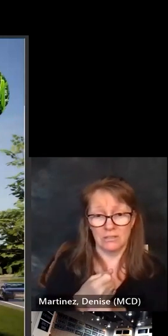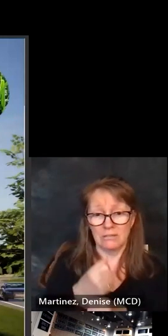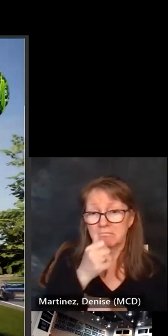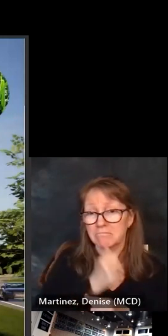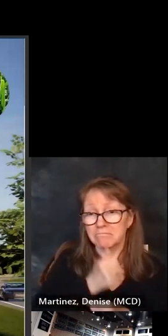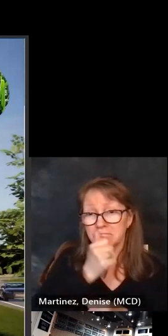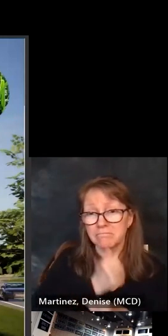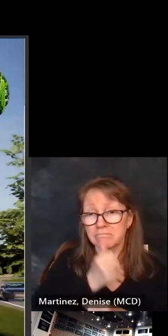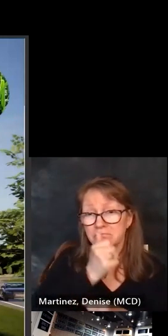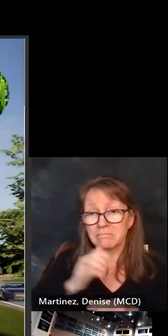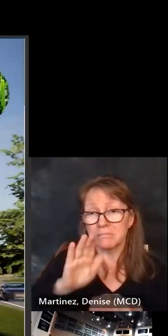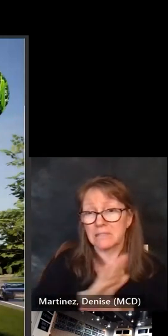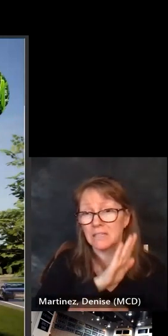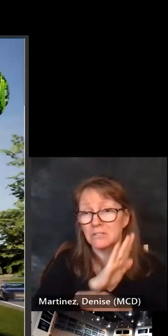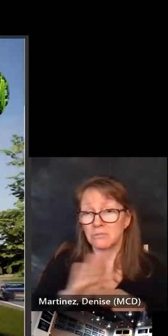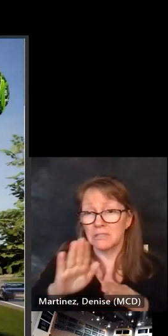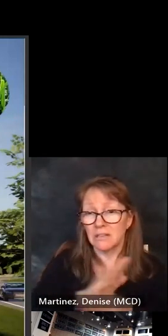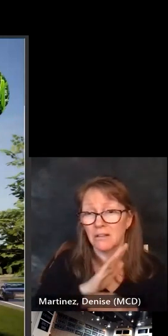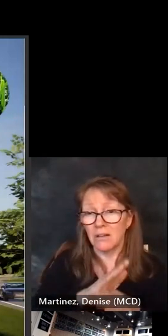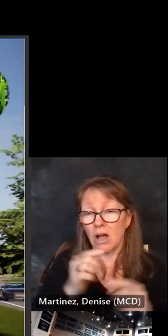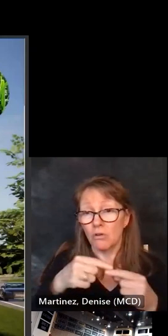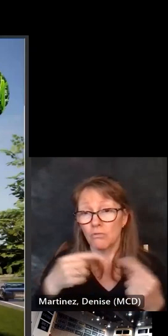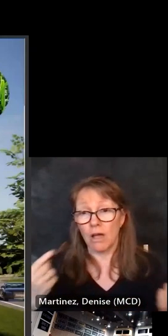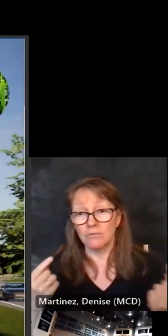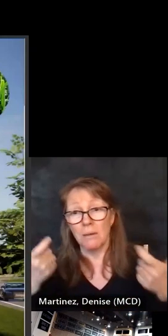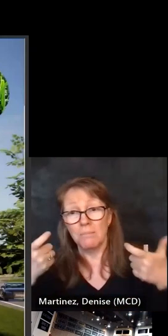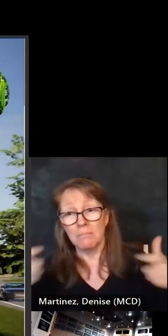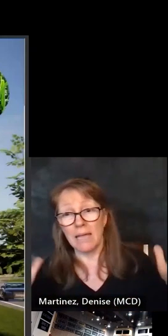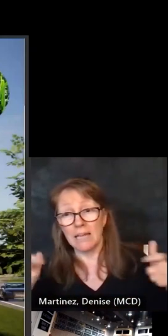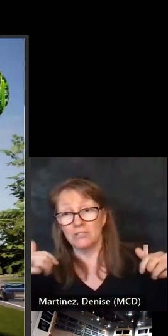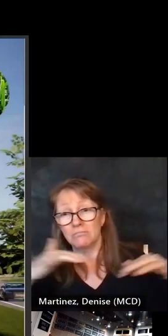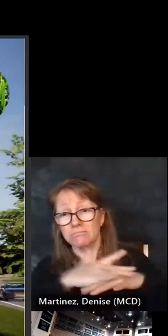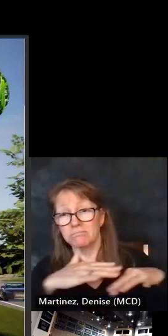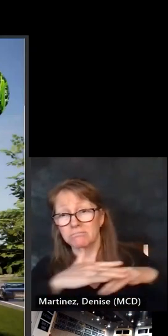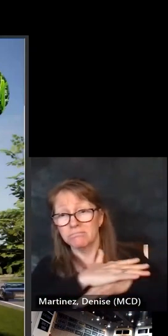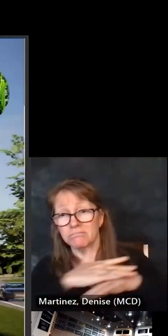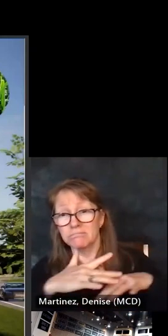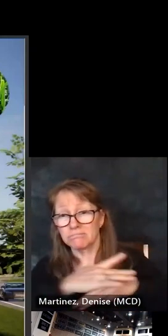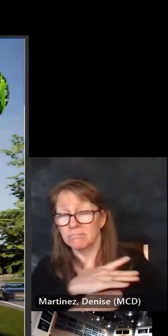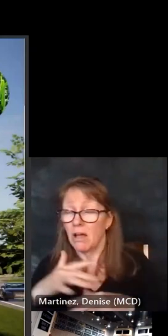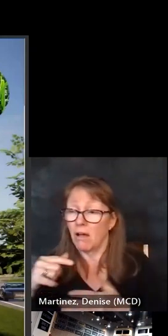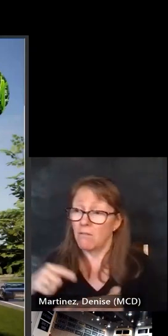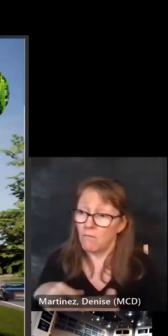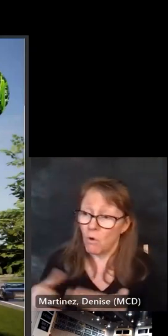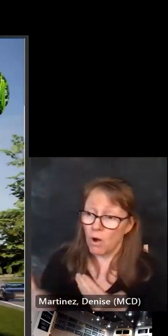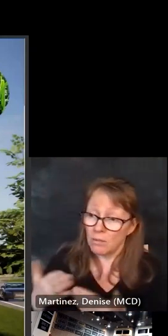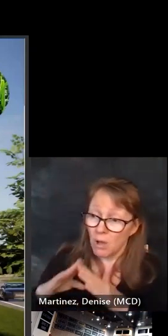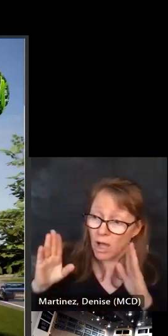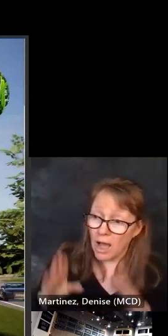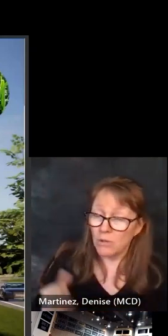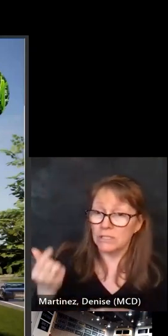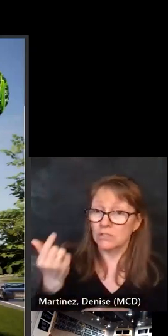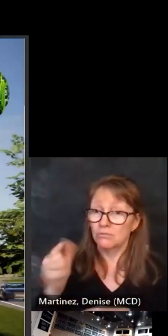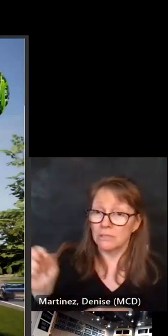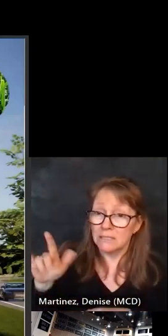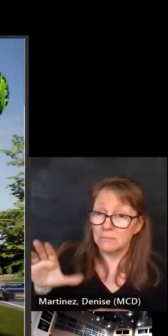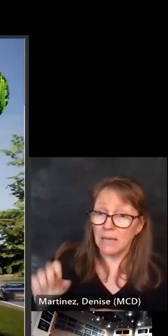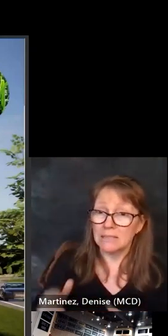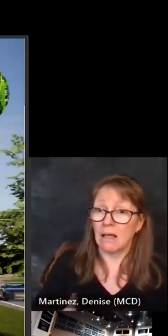facility across from a major transit hub for blight repair, affordable housing, needed retail, green space, a